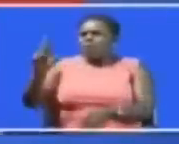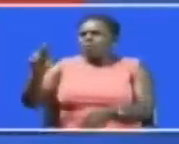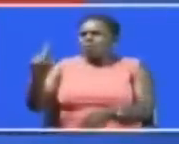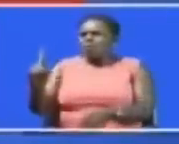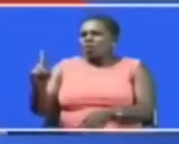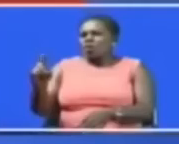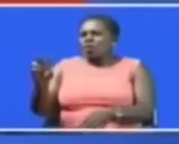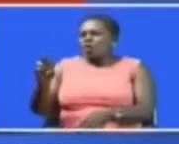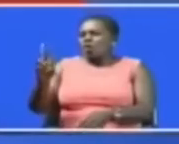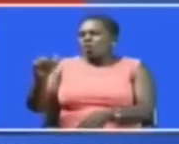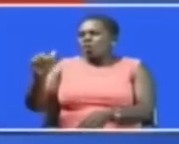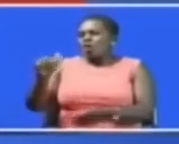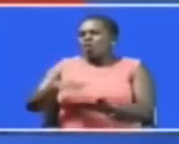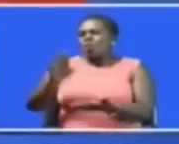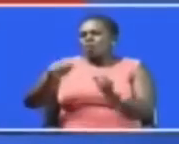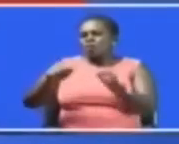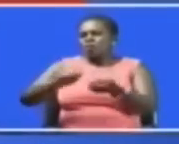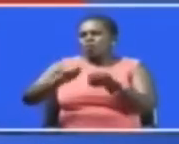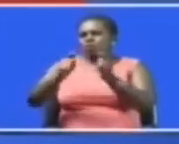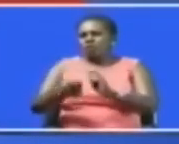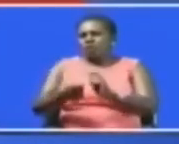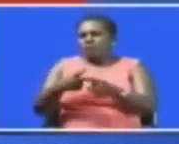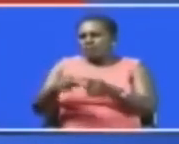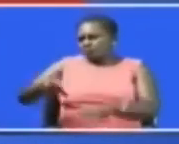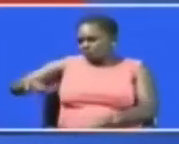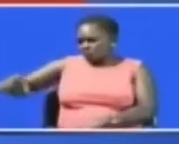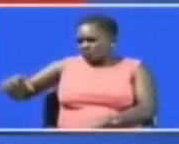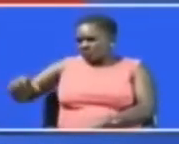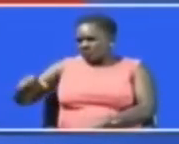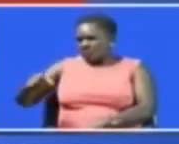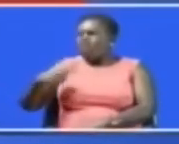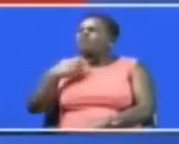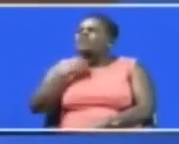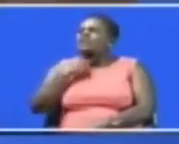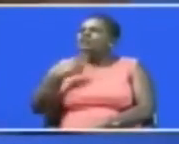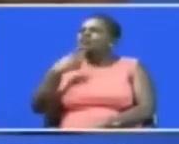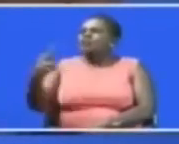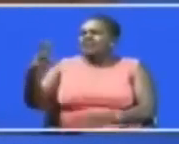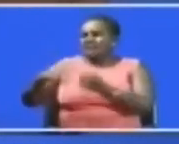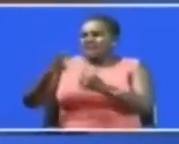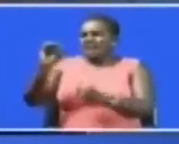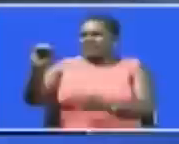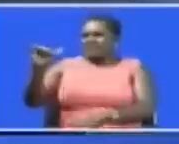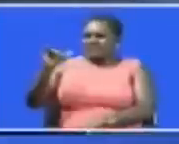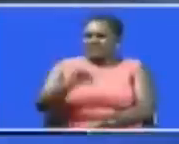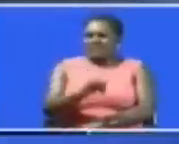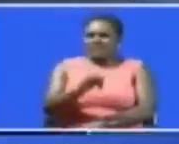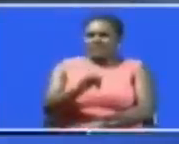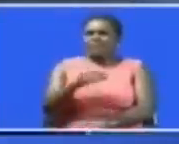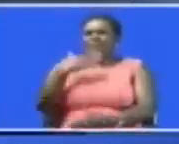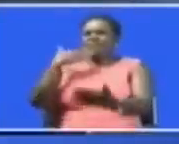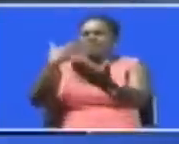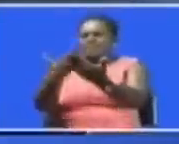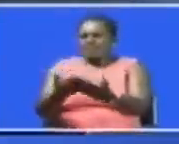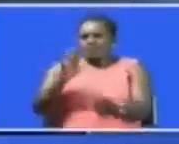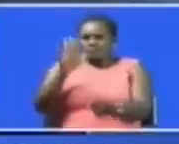be, because wards are more flexible, can be changed in parliament. Right. But for the constituents which are fixed in 290, we must be very careful. We are being ushered out. Gentlemen,